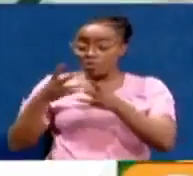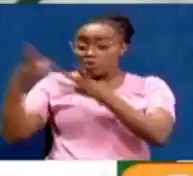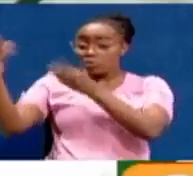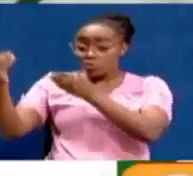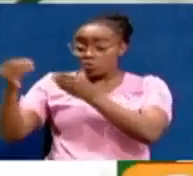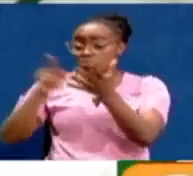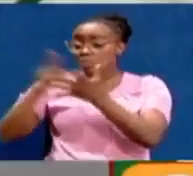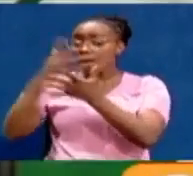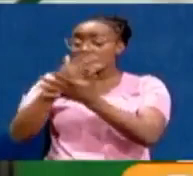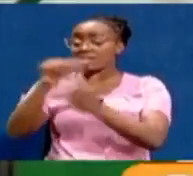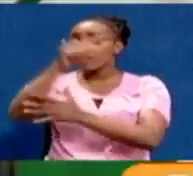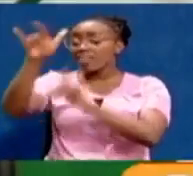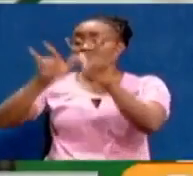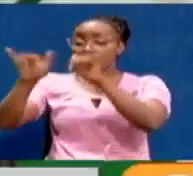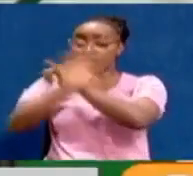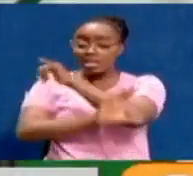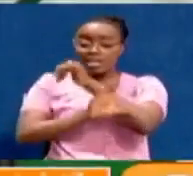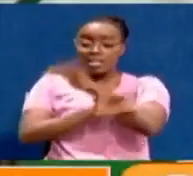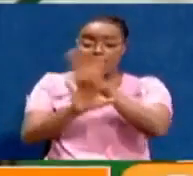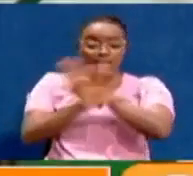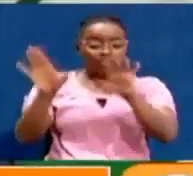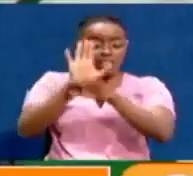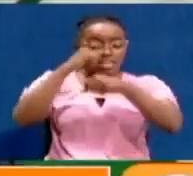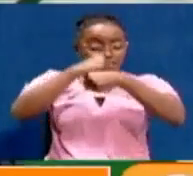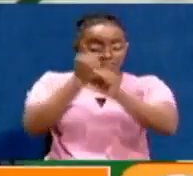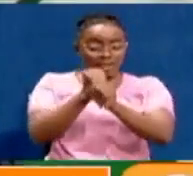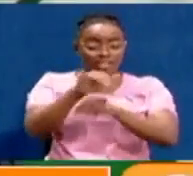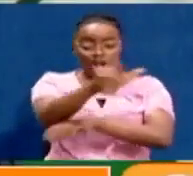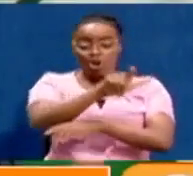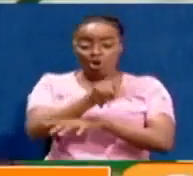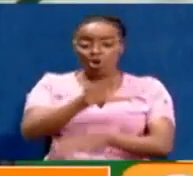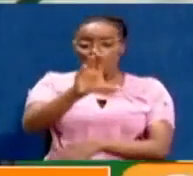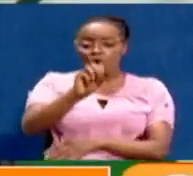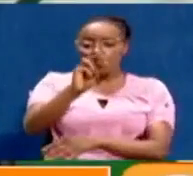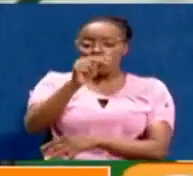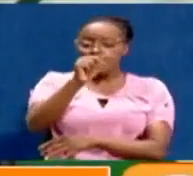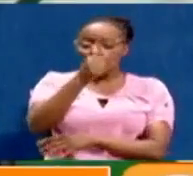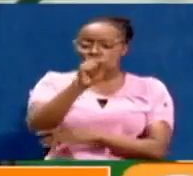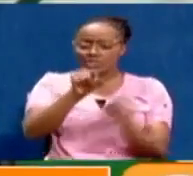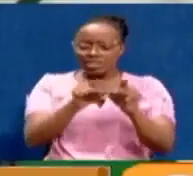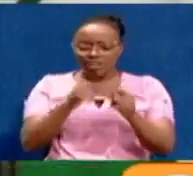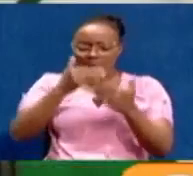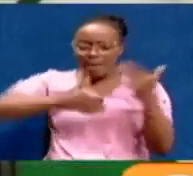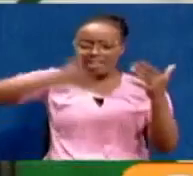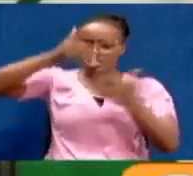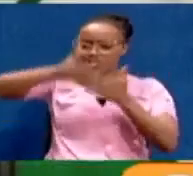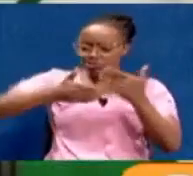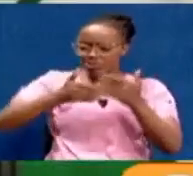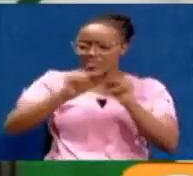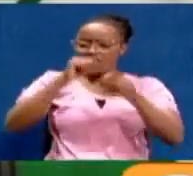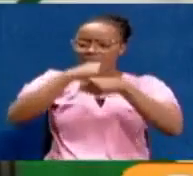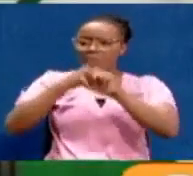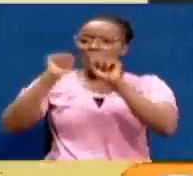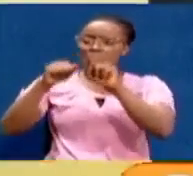employment elsewhere. And we want to say that everything done locally, the cotton, the fabric, and people buy our fabric, and we can